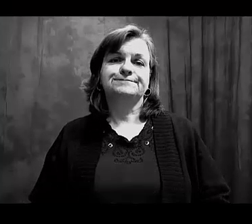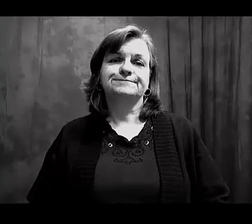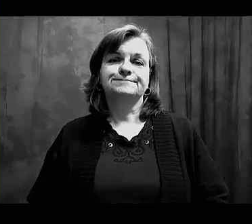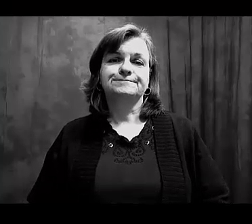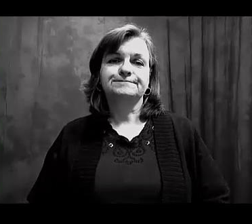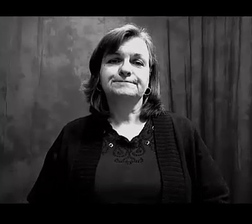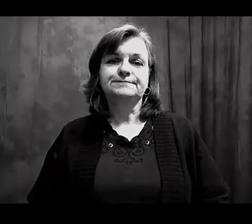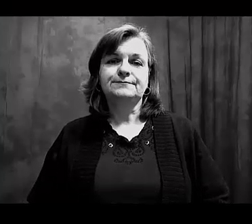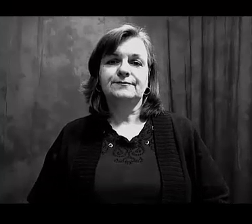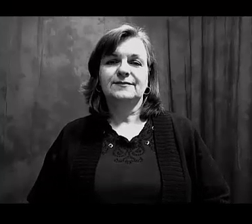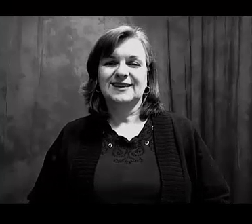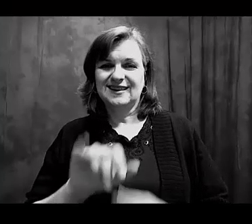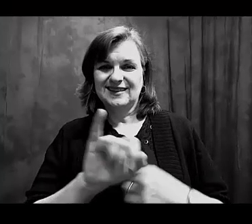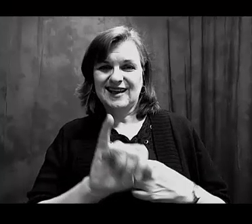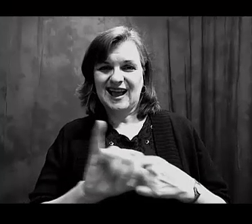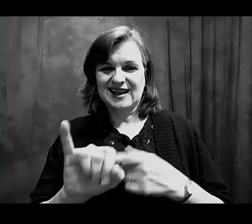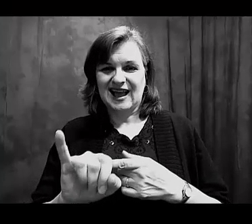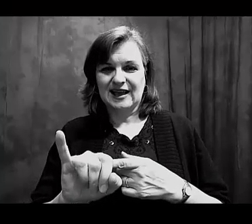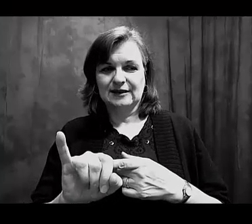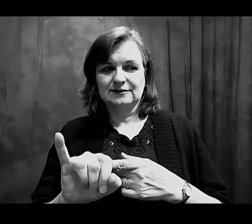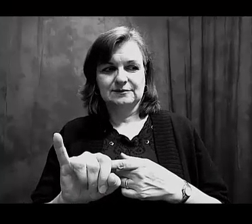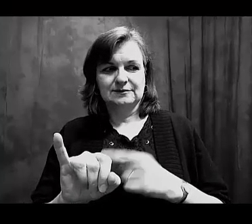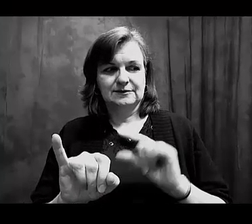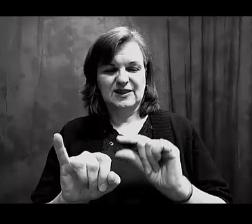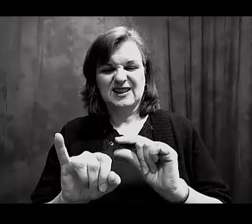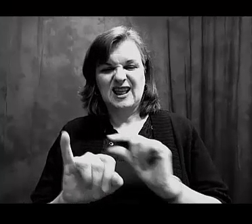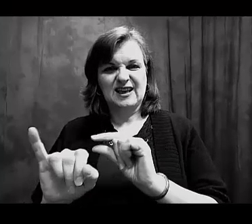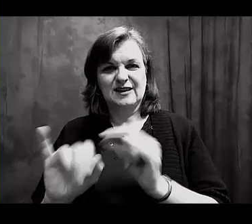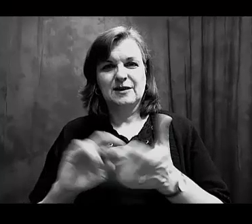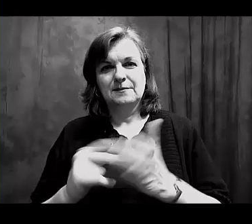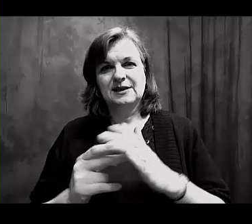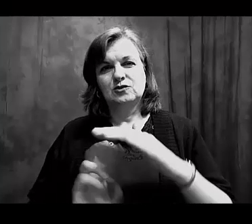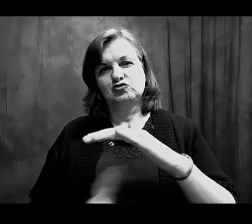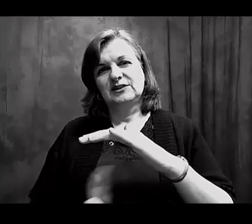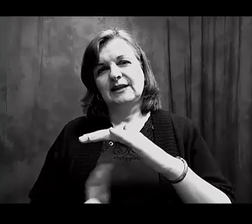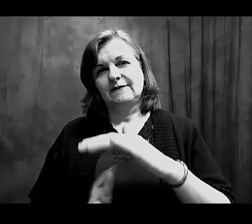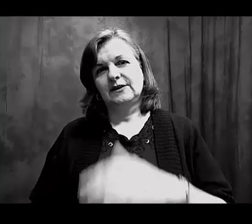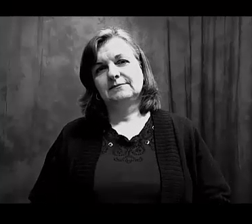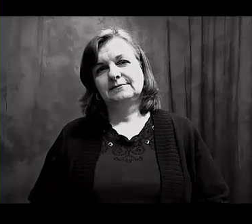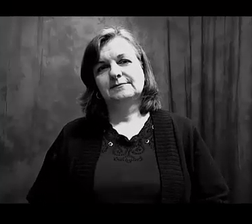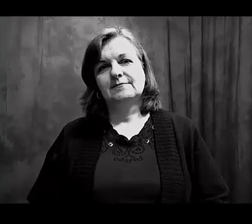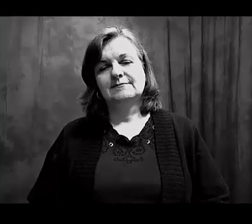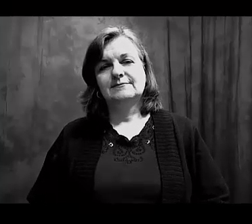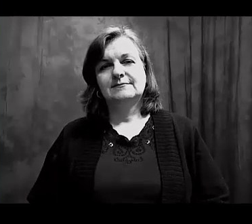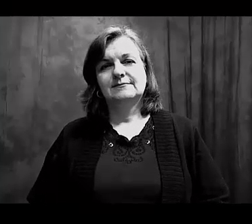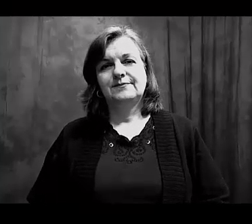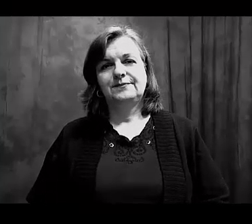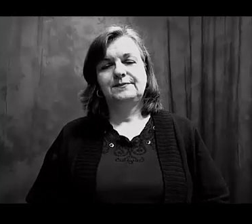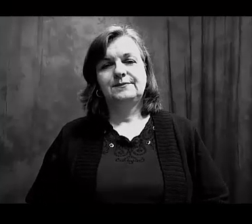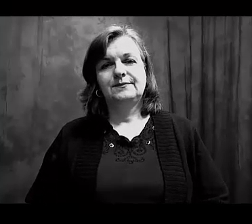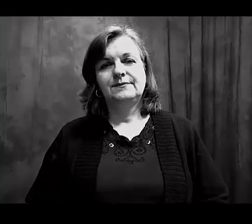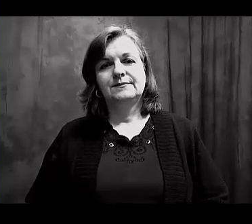proteins on the, or protein carbohydrates on the surface. So this little II is our recessive.